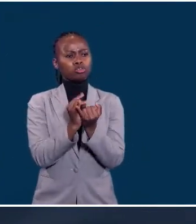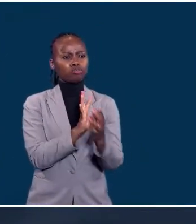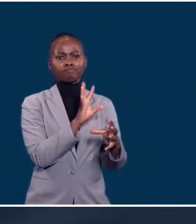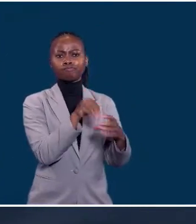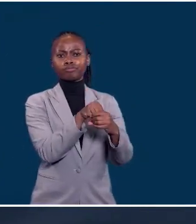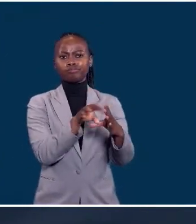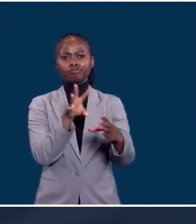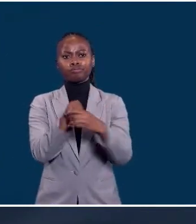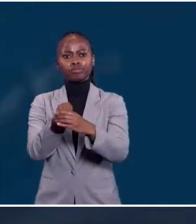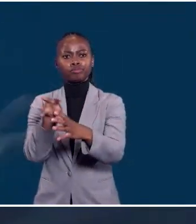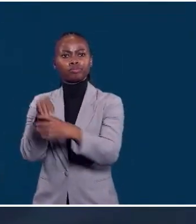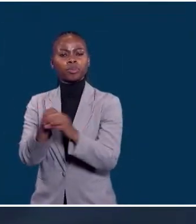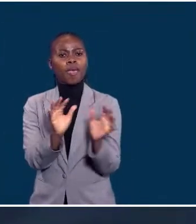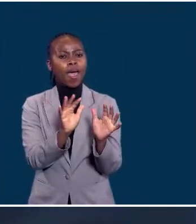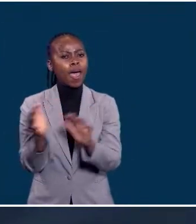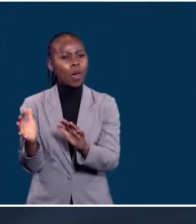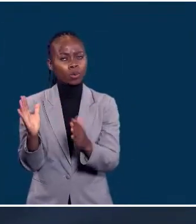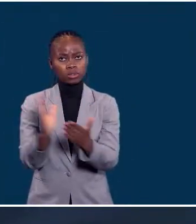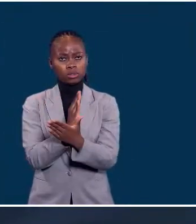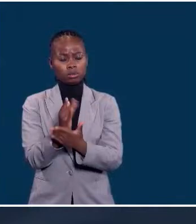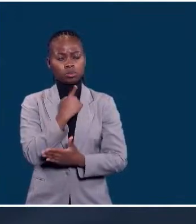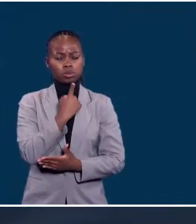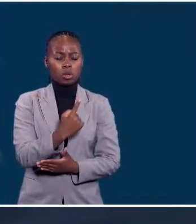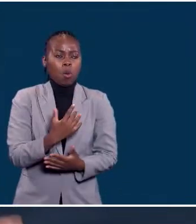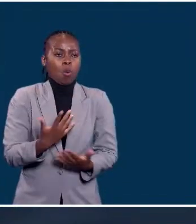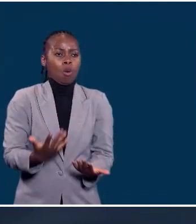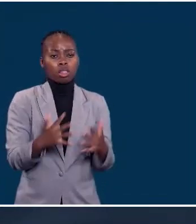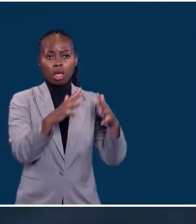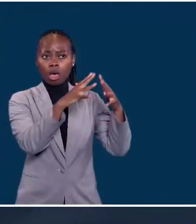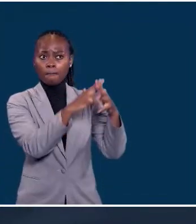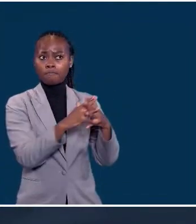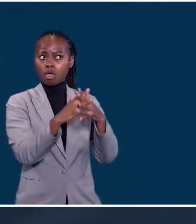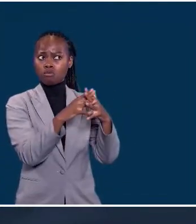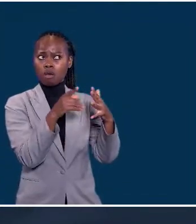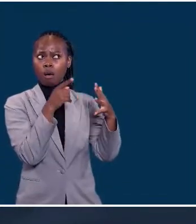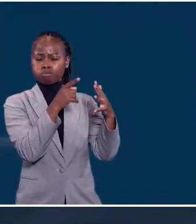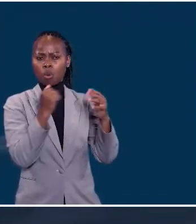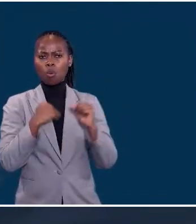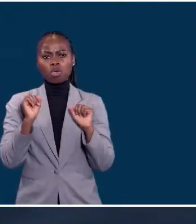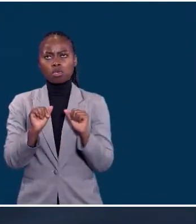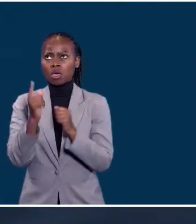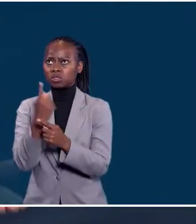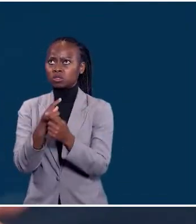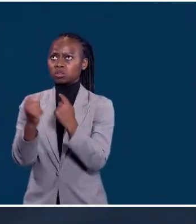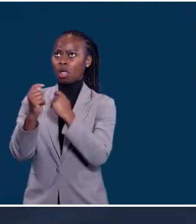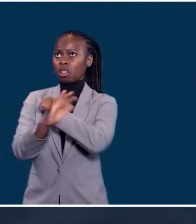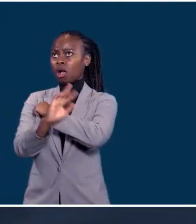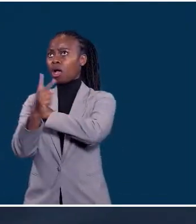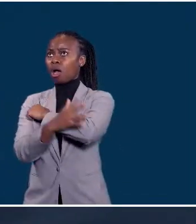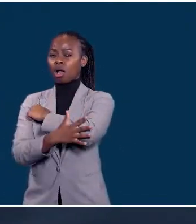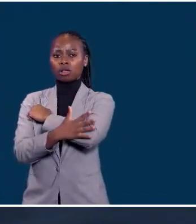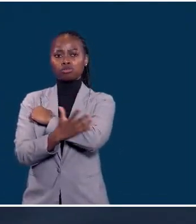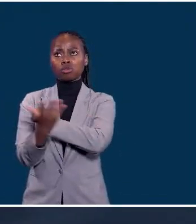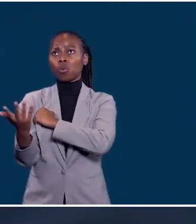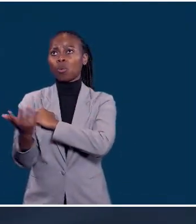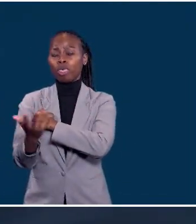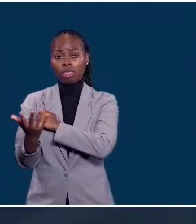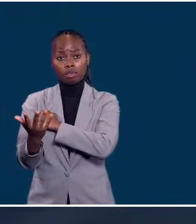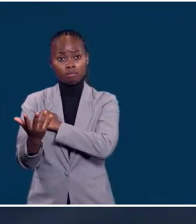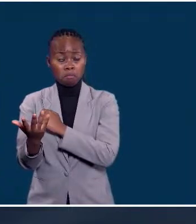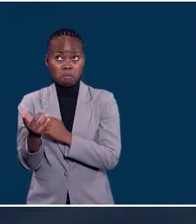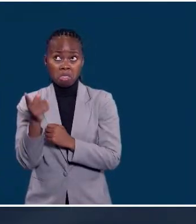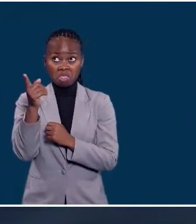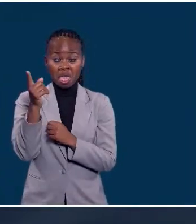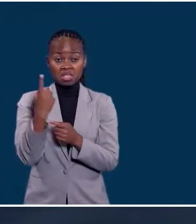to the US are going to look and say, where can we sell? And they will look and they might be selling us, they might be selling